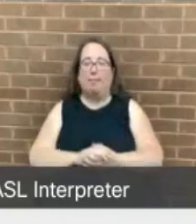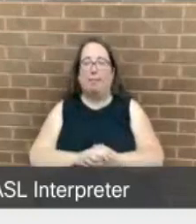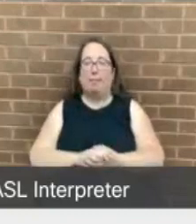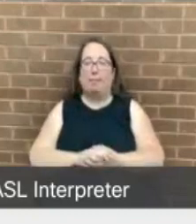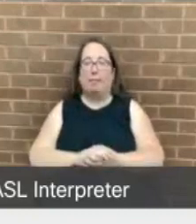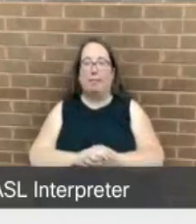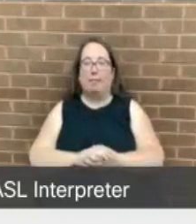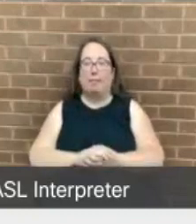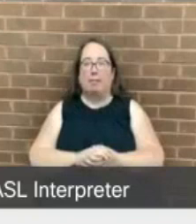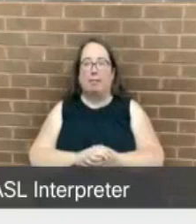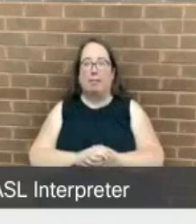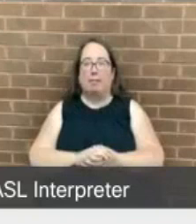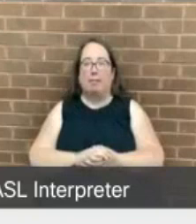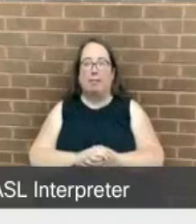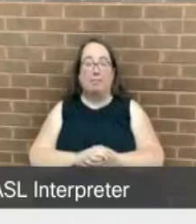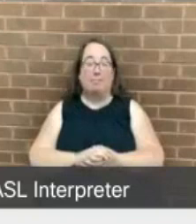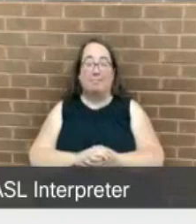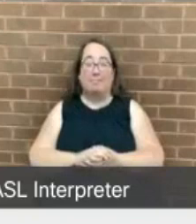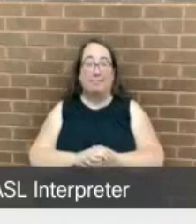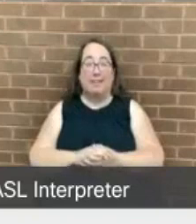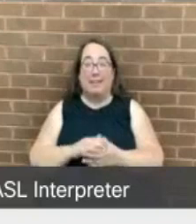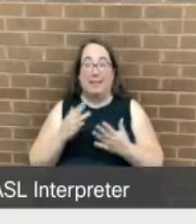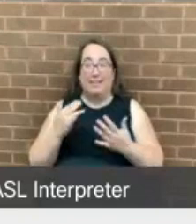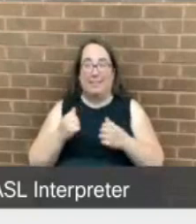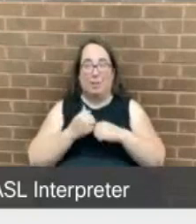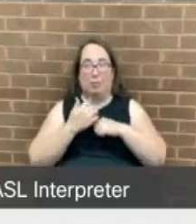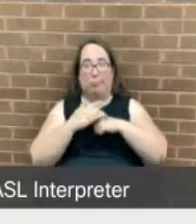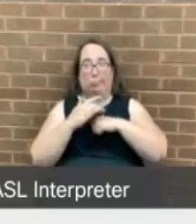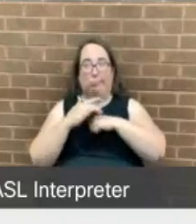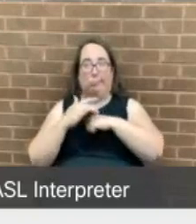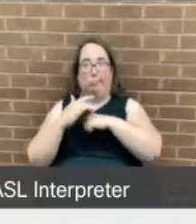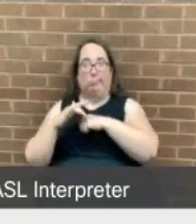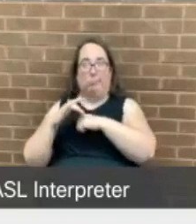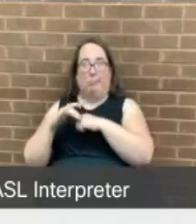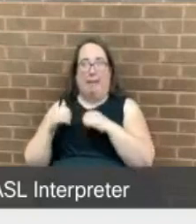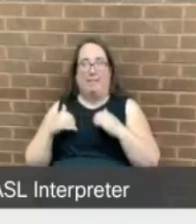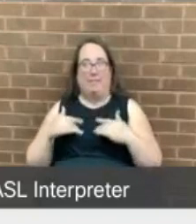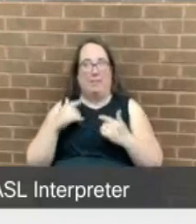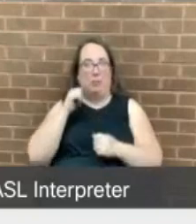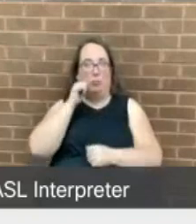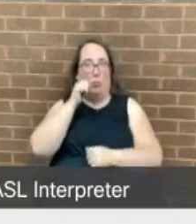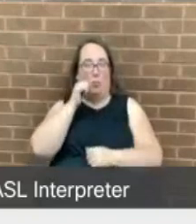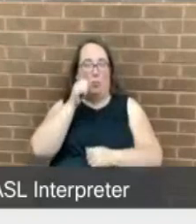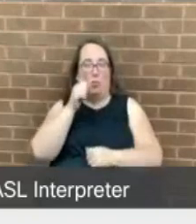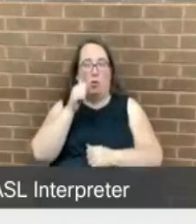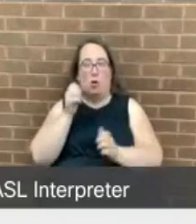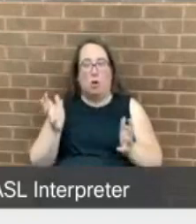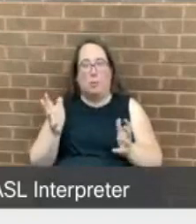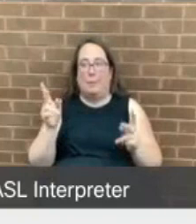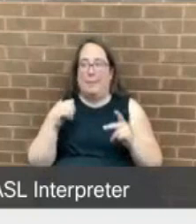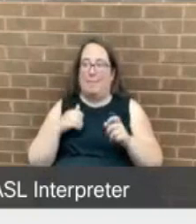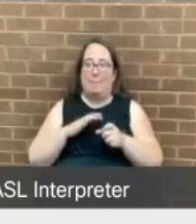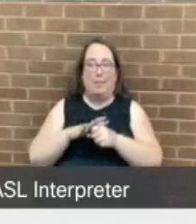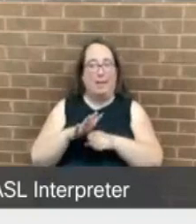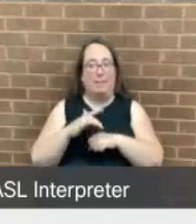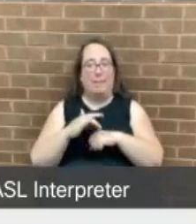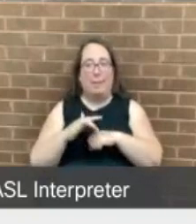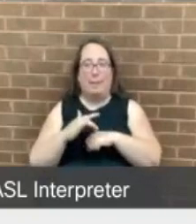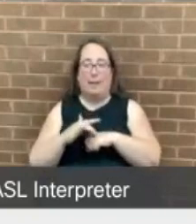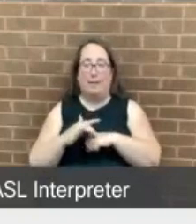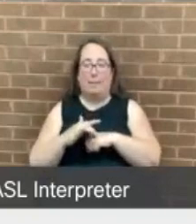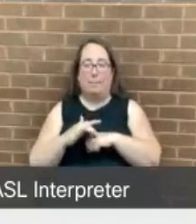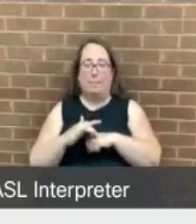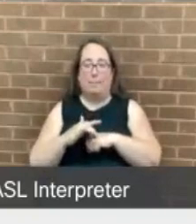don't have a lot of slots filled, so we putting out another release tomorrow just to encourage everybody. We've got plenty of availability, but as I've